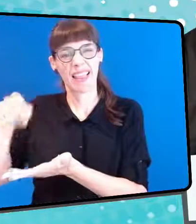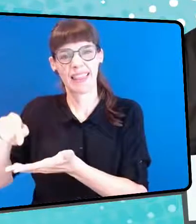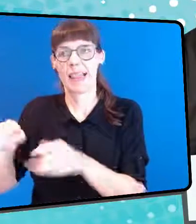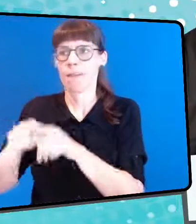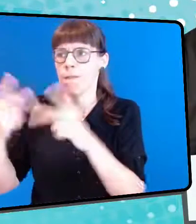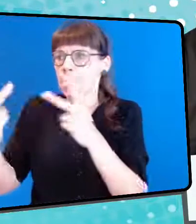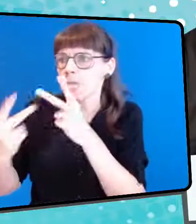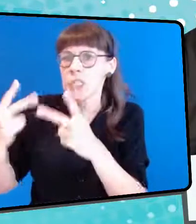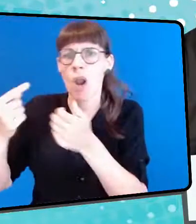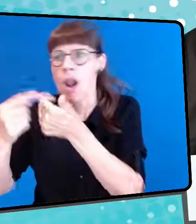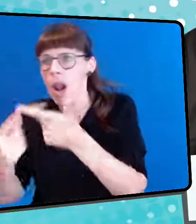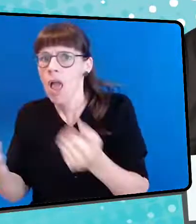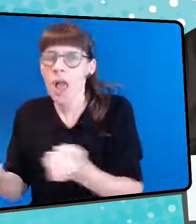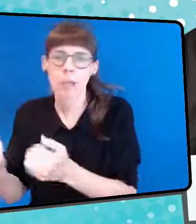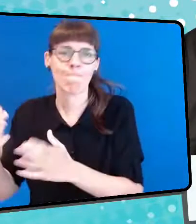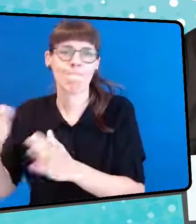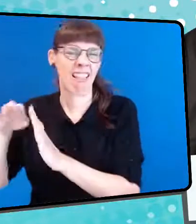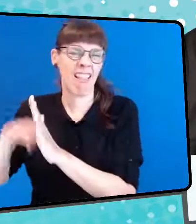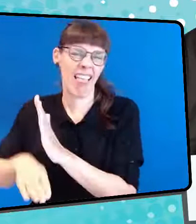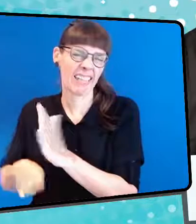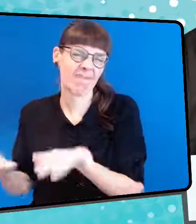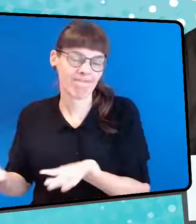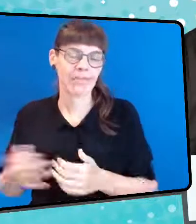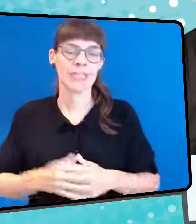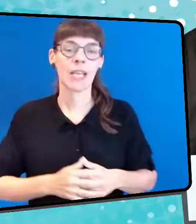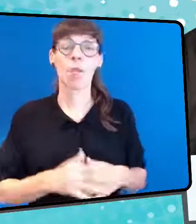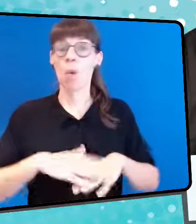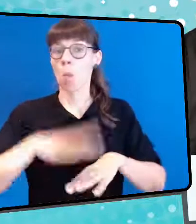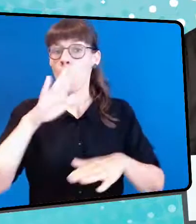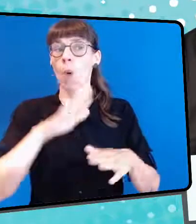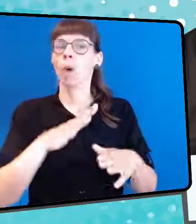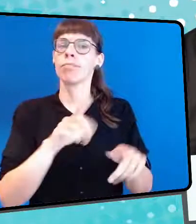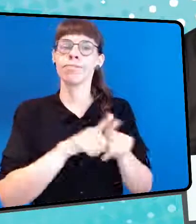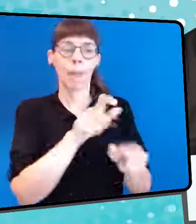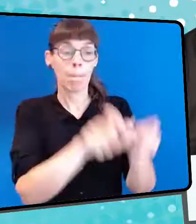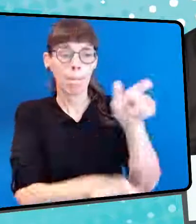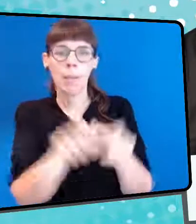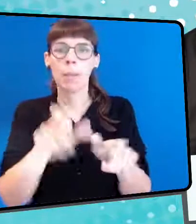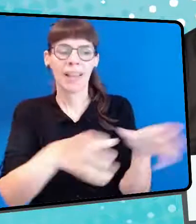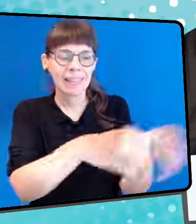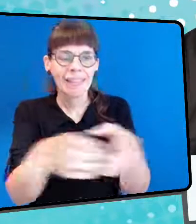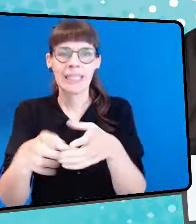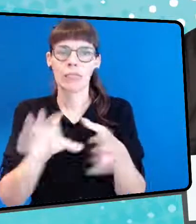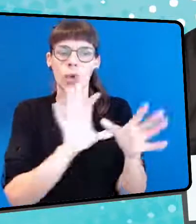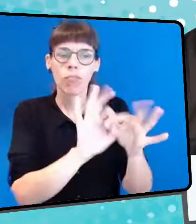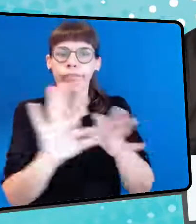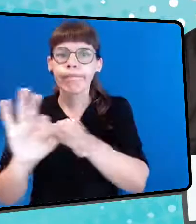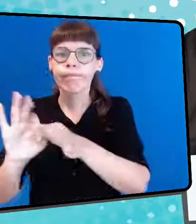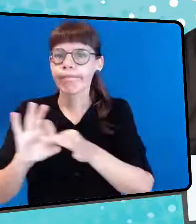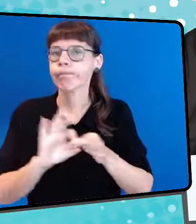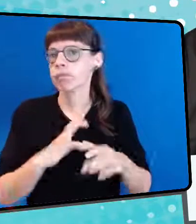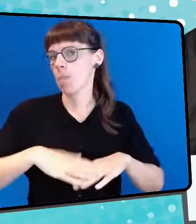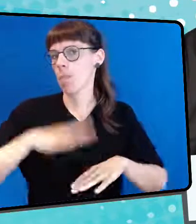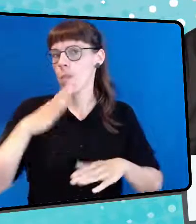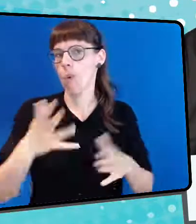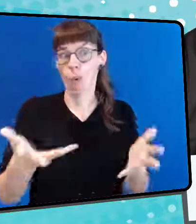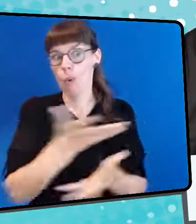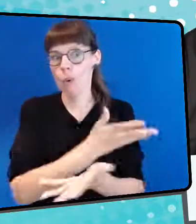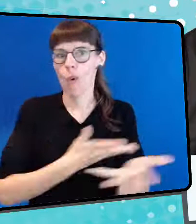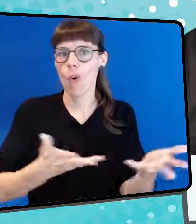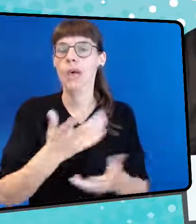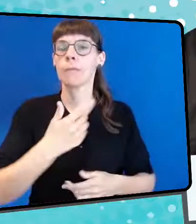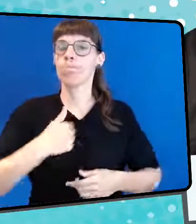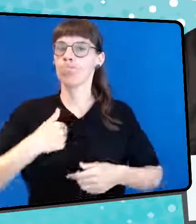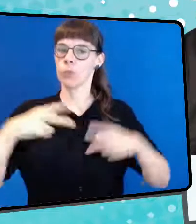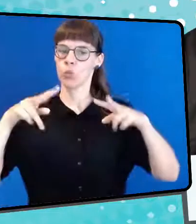And yeah, so a lot of it is actually kind of joining dots. And then, one of the things that I feel very passionate about really is that as a research PM